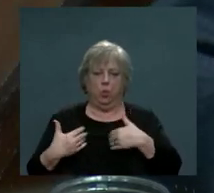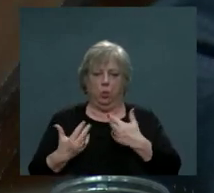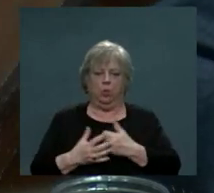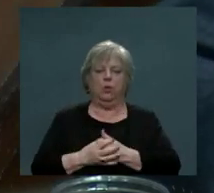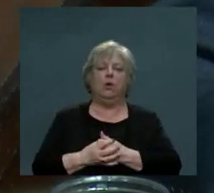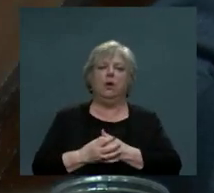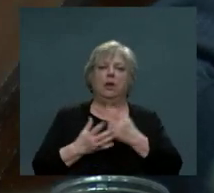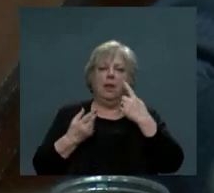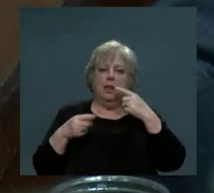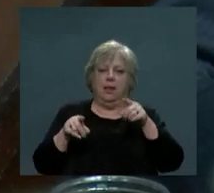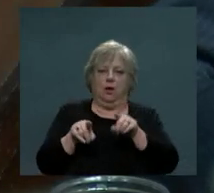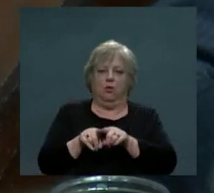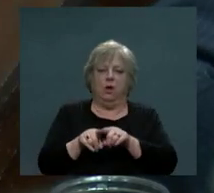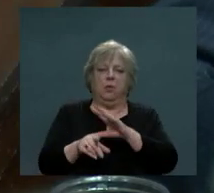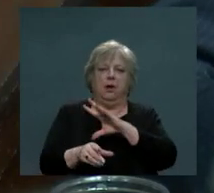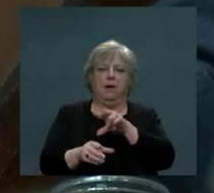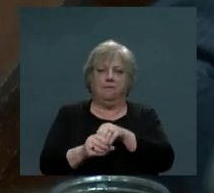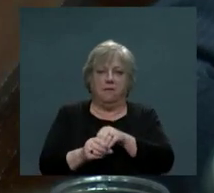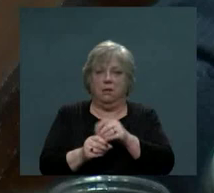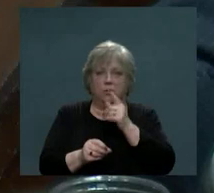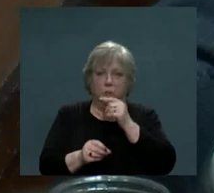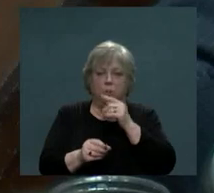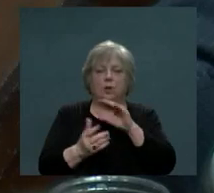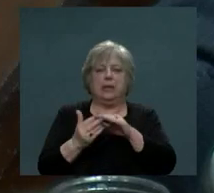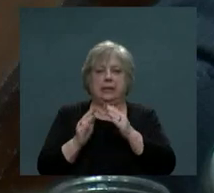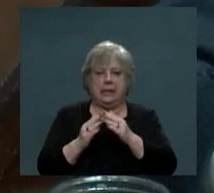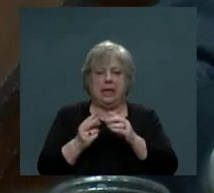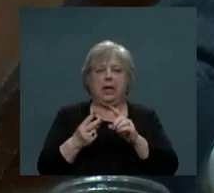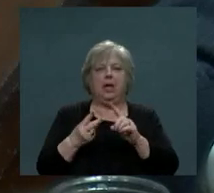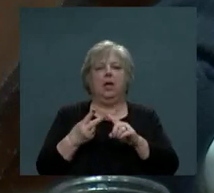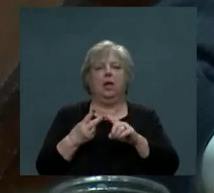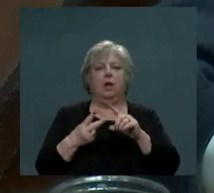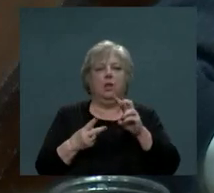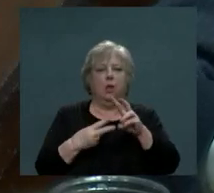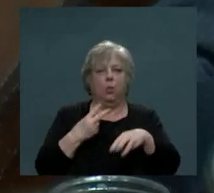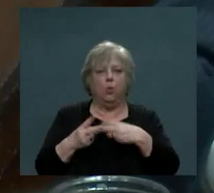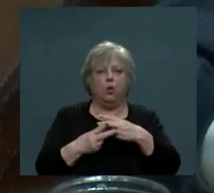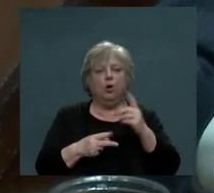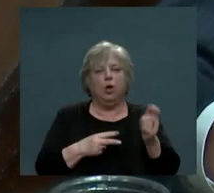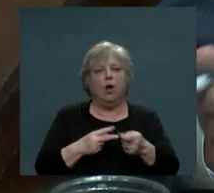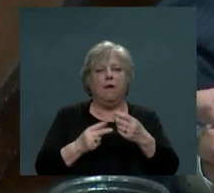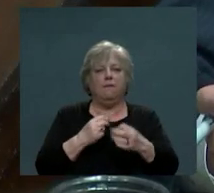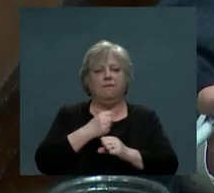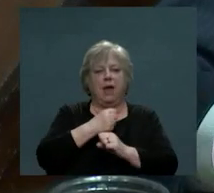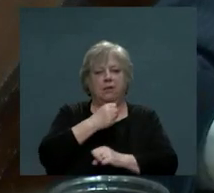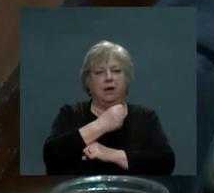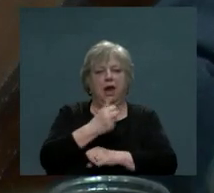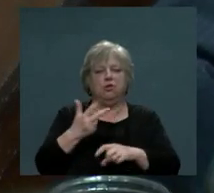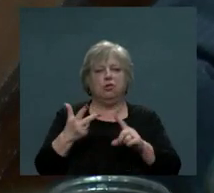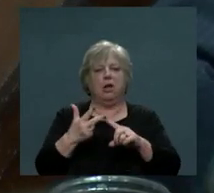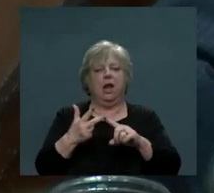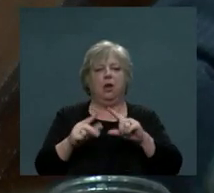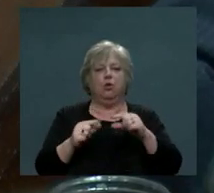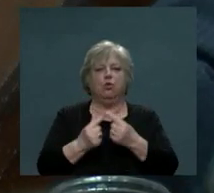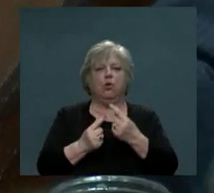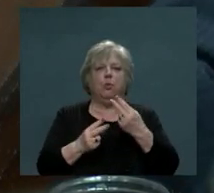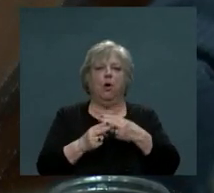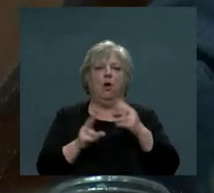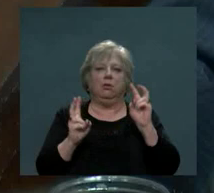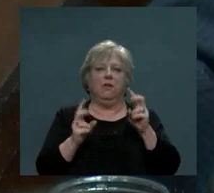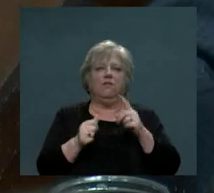agreement involved the city, the World Golf Foundation, and a group called the First Tee at that